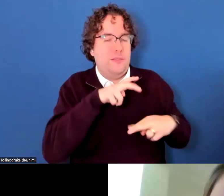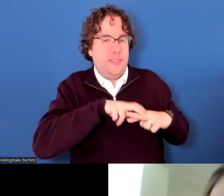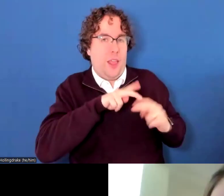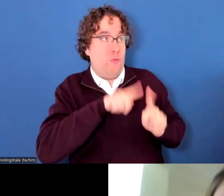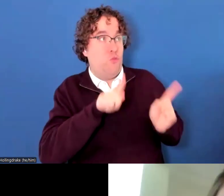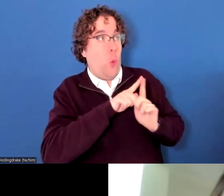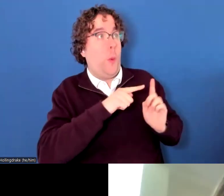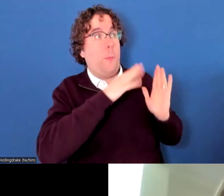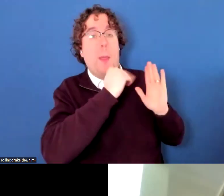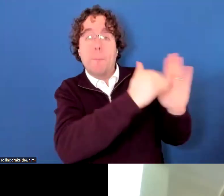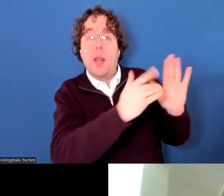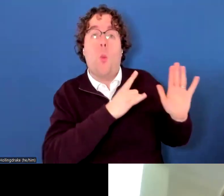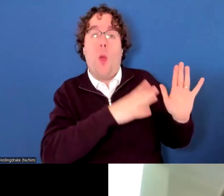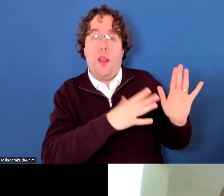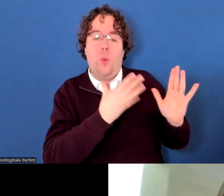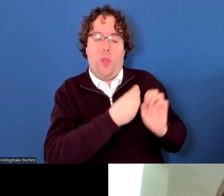background.